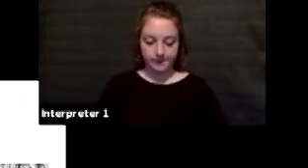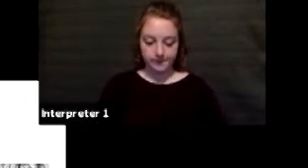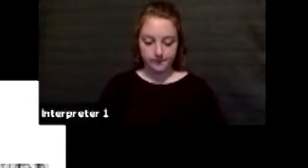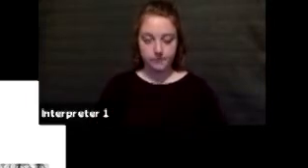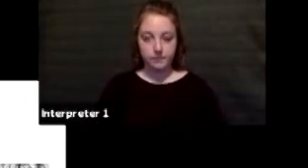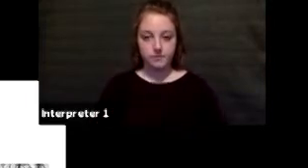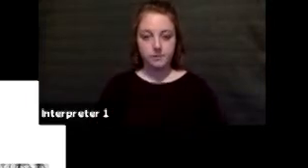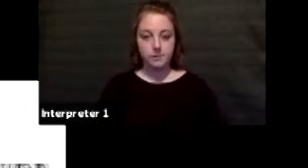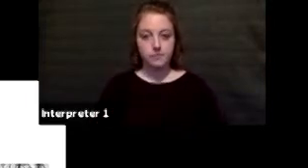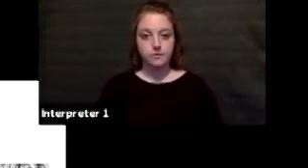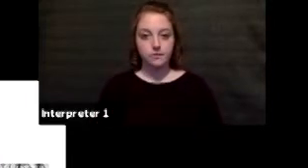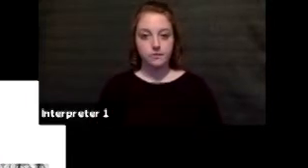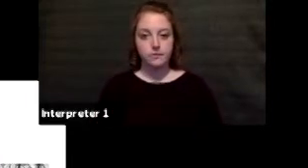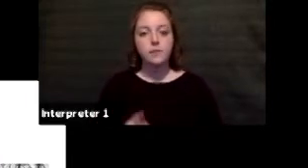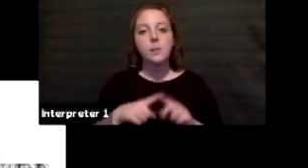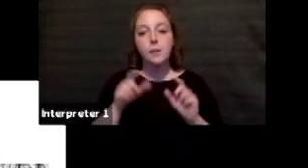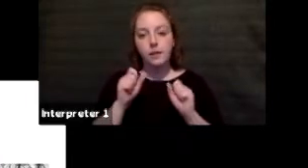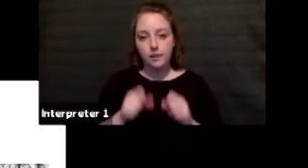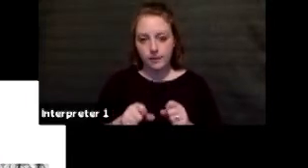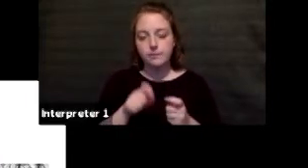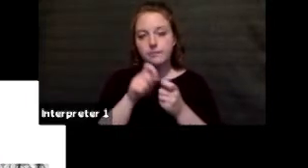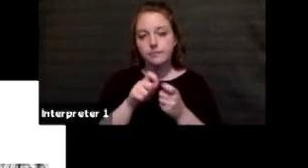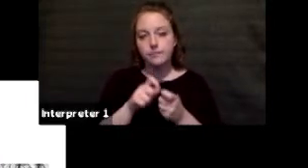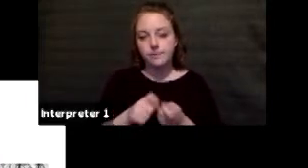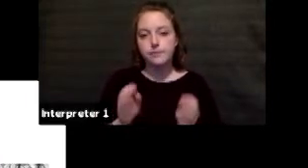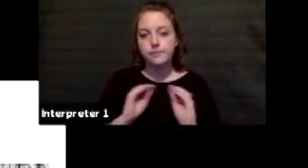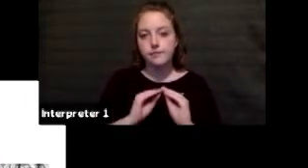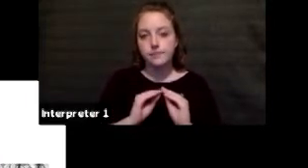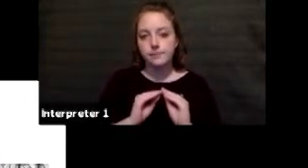But we can bring you a more detailed look at that at a few.